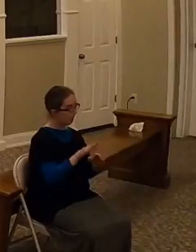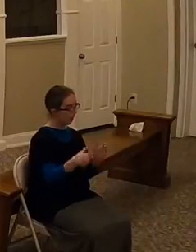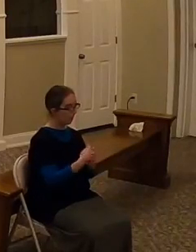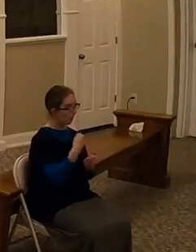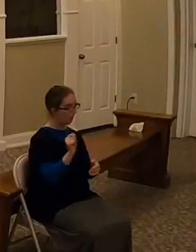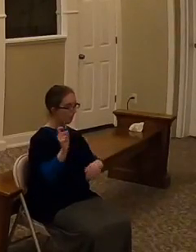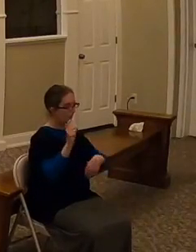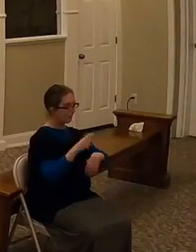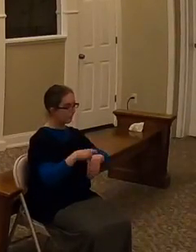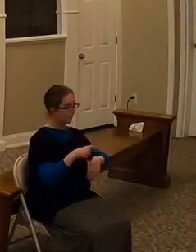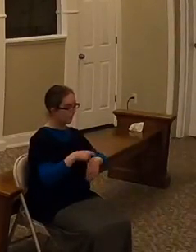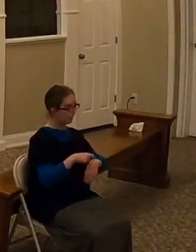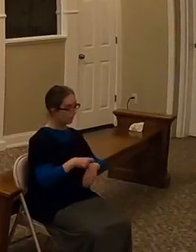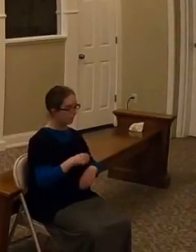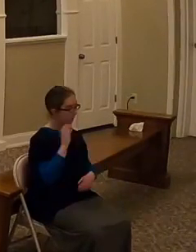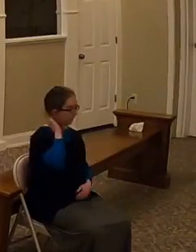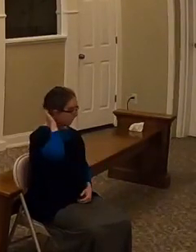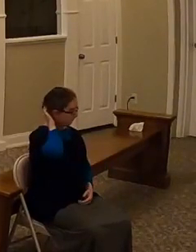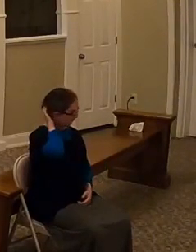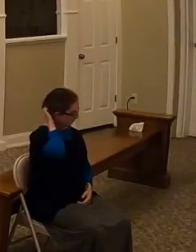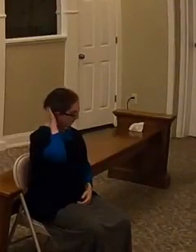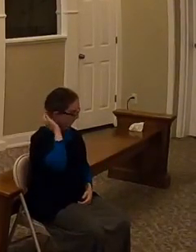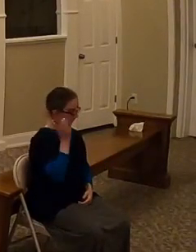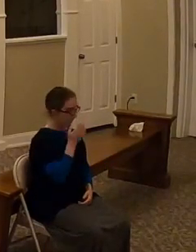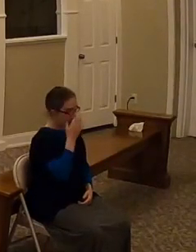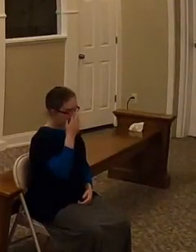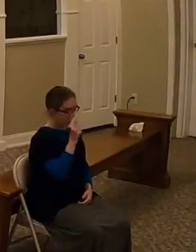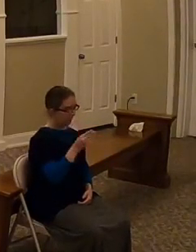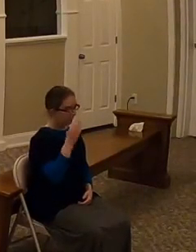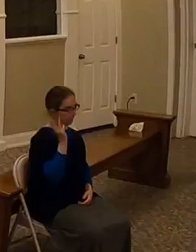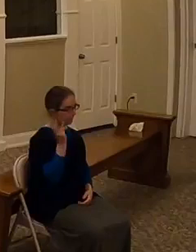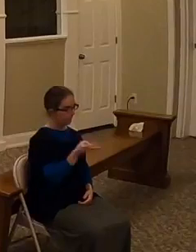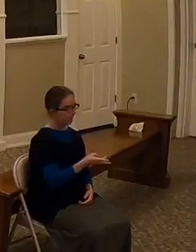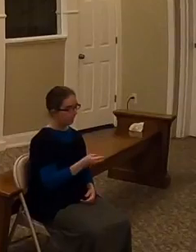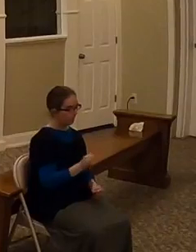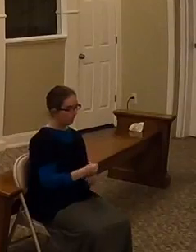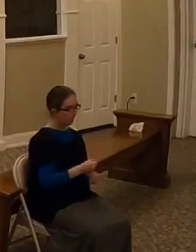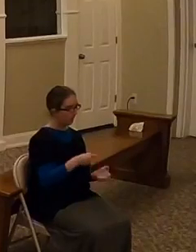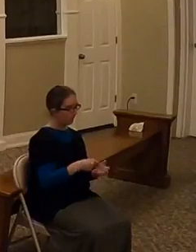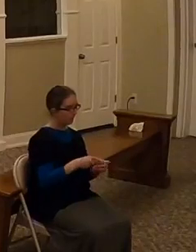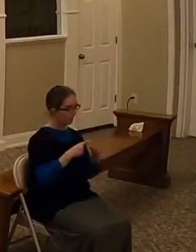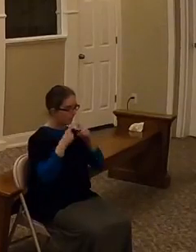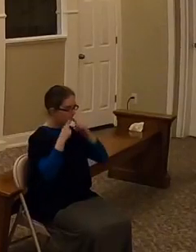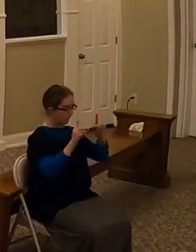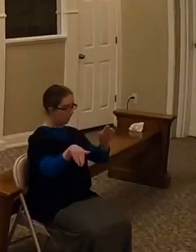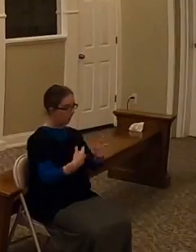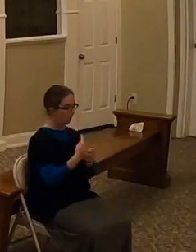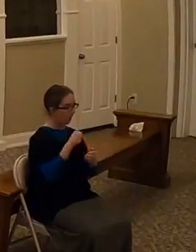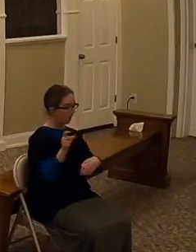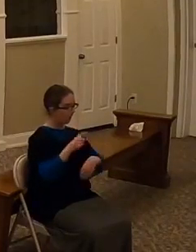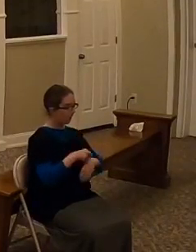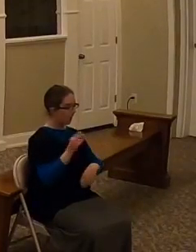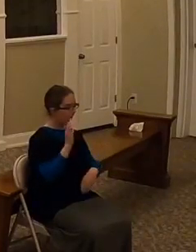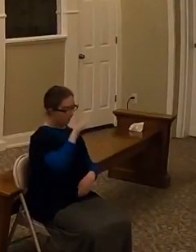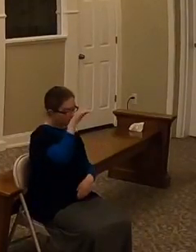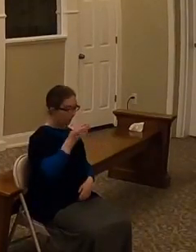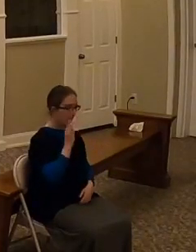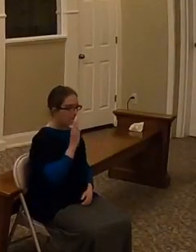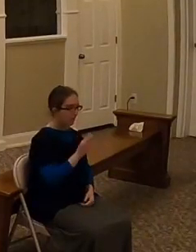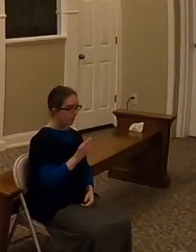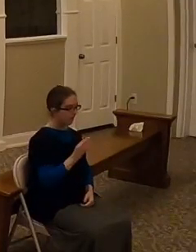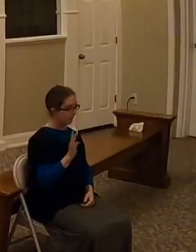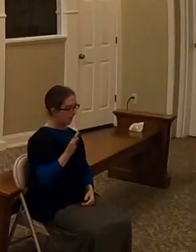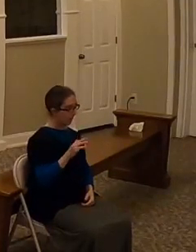time. Amen. Now, you know, we make these statements, you know, all the time. I'll never be one of